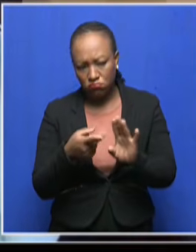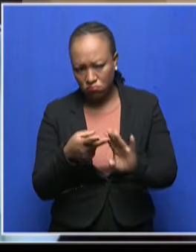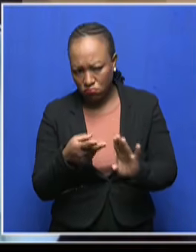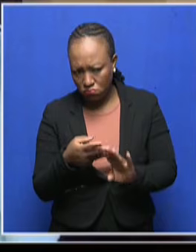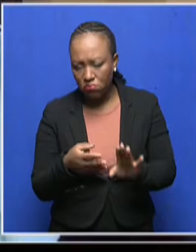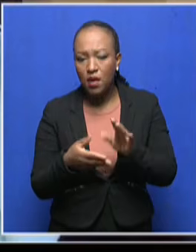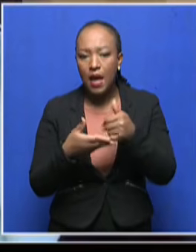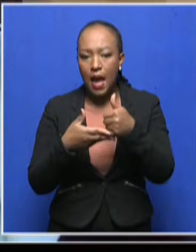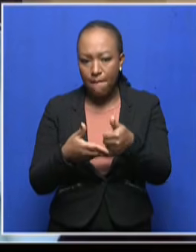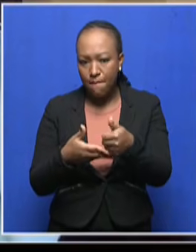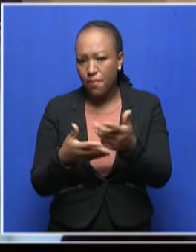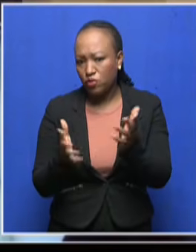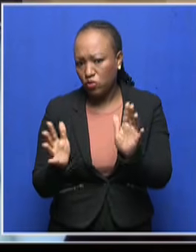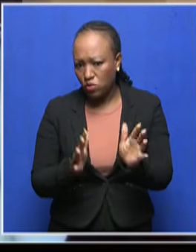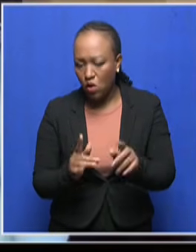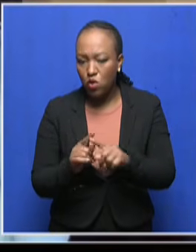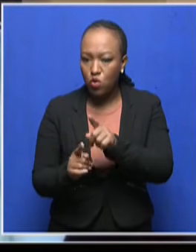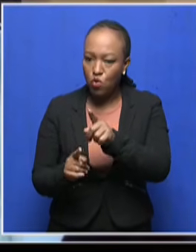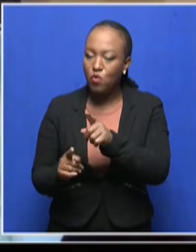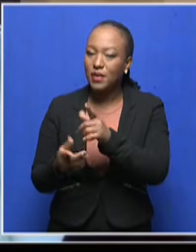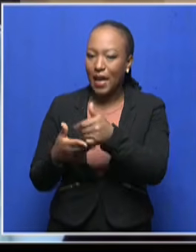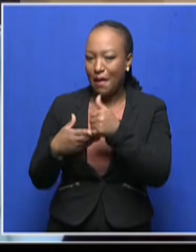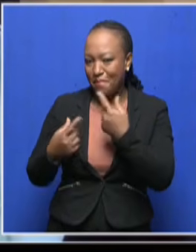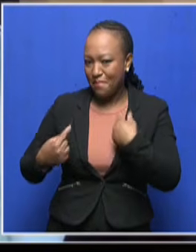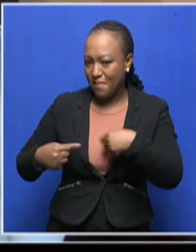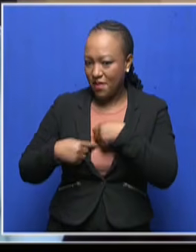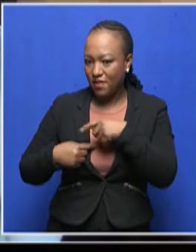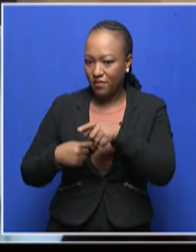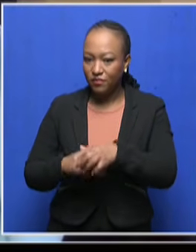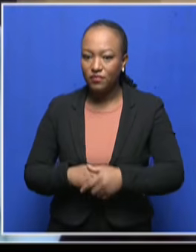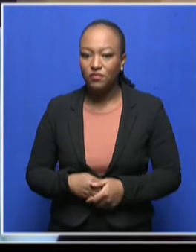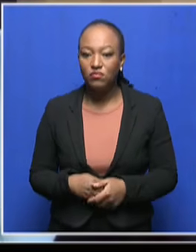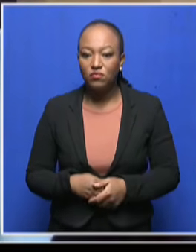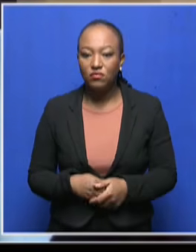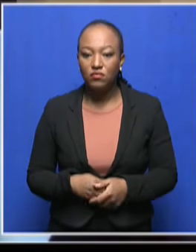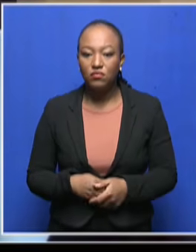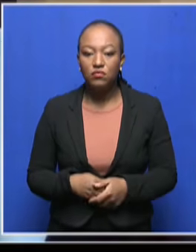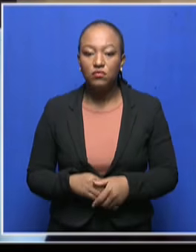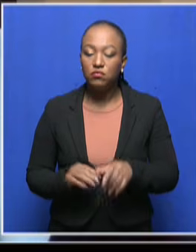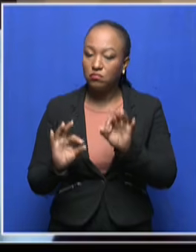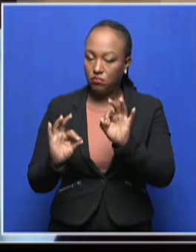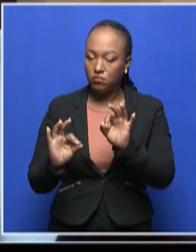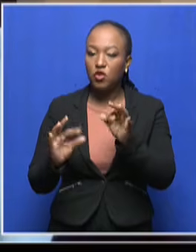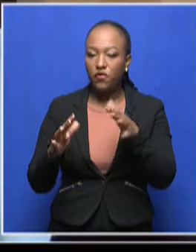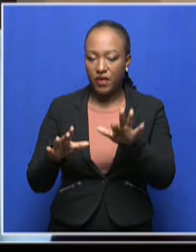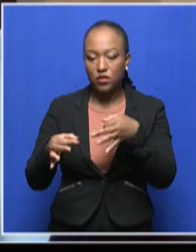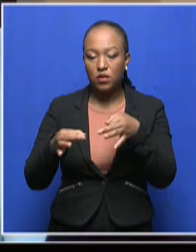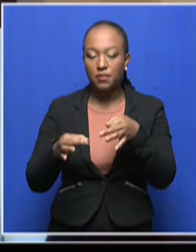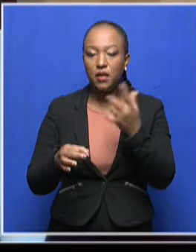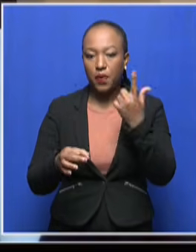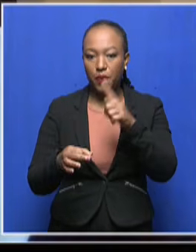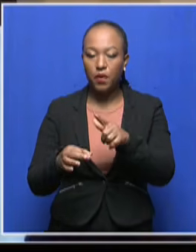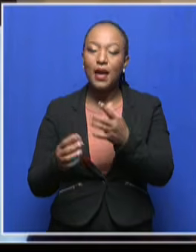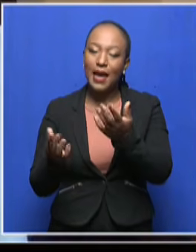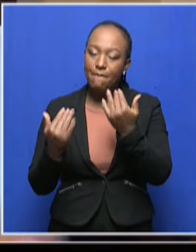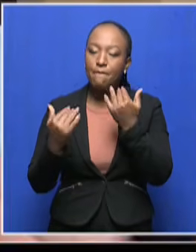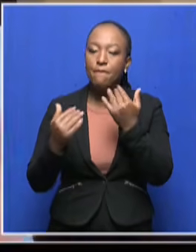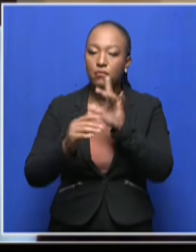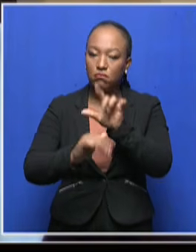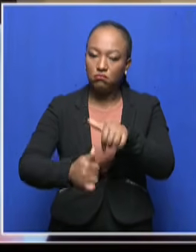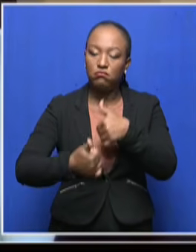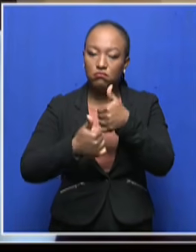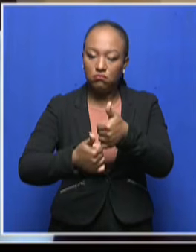you need to help us as well? That's exactly what, and I think you've very eloquently put it down, is come and chat to us. Yeah. If it is a case